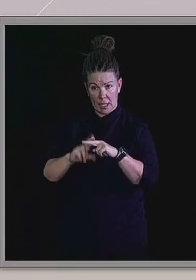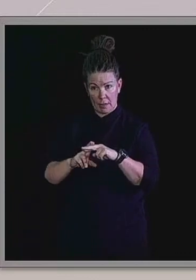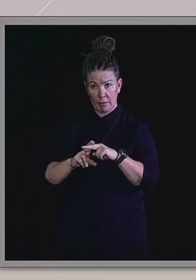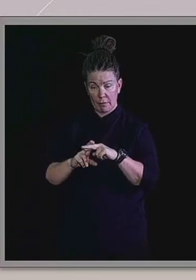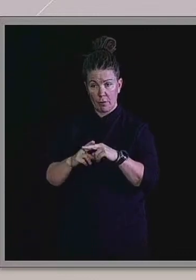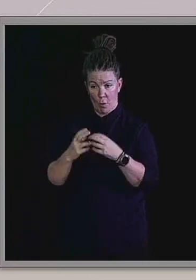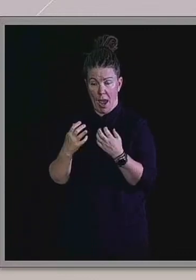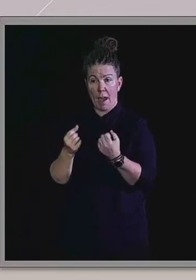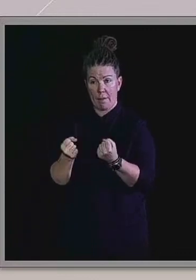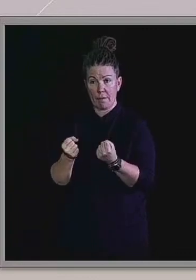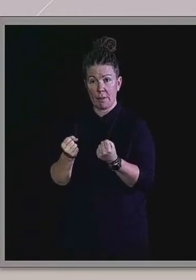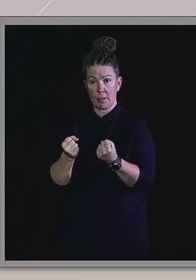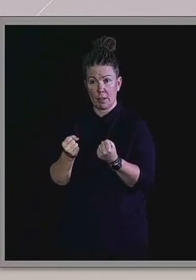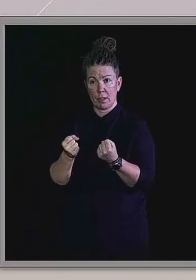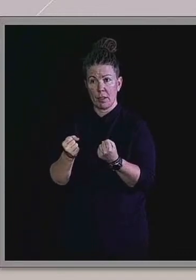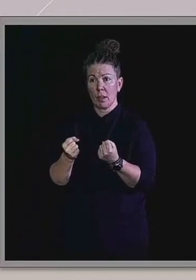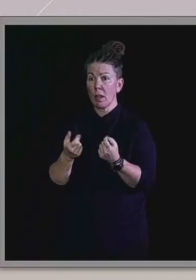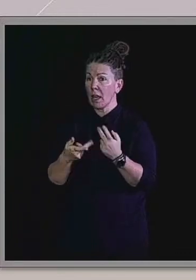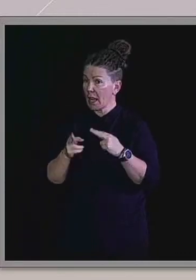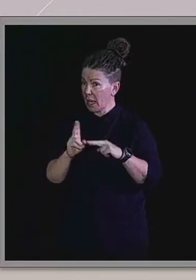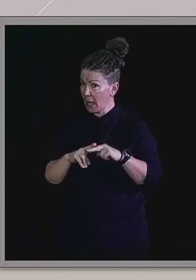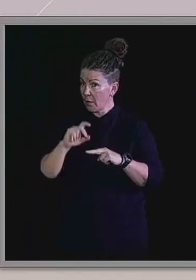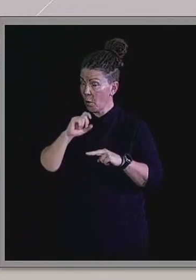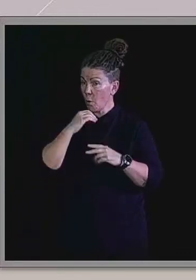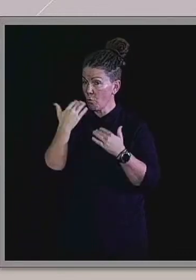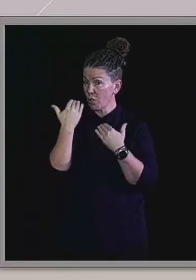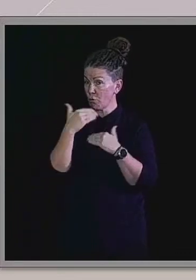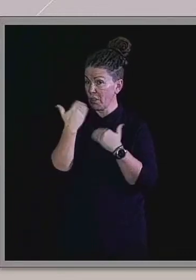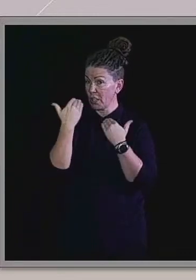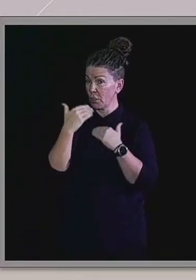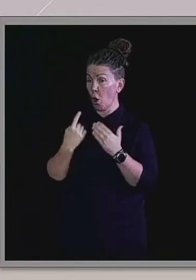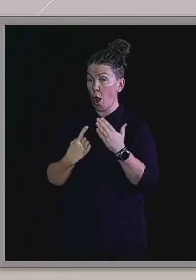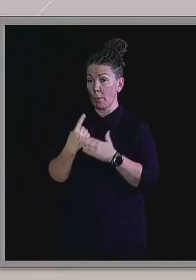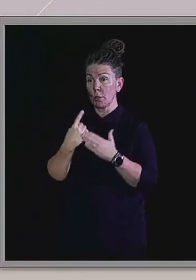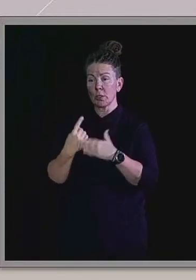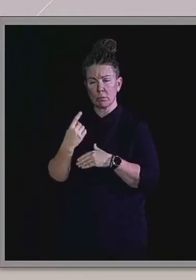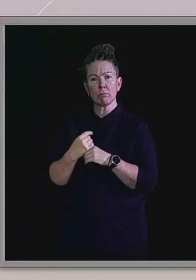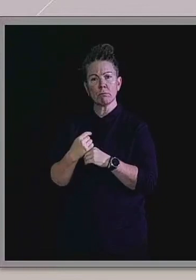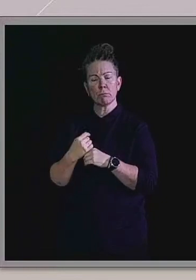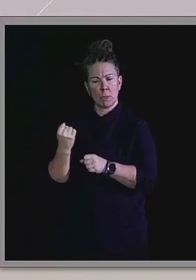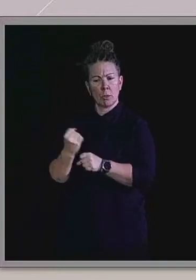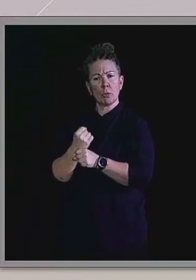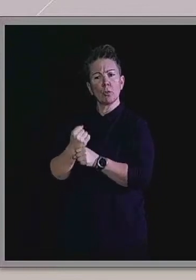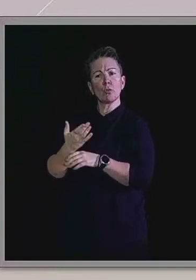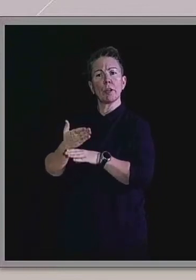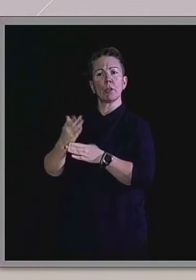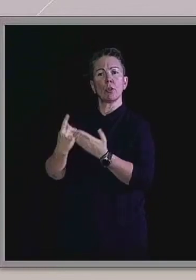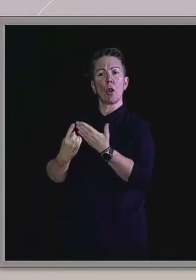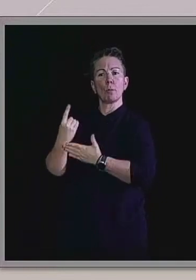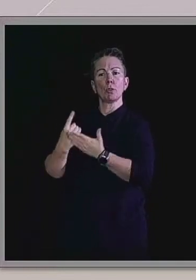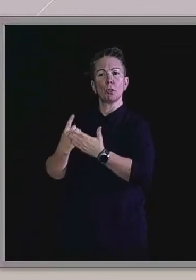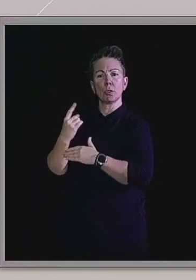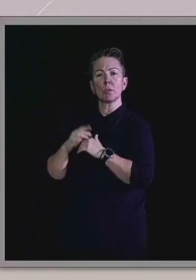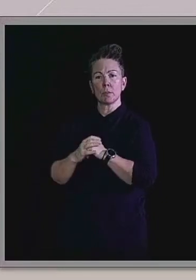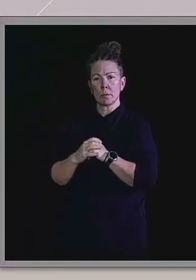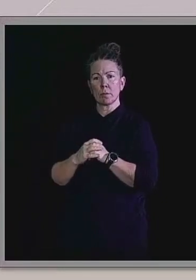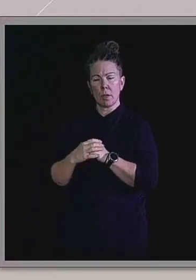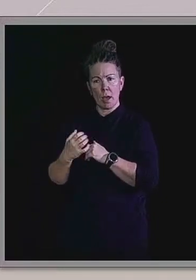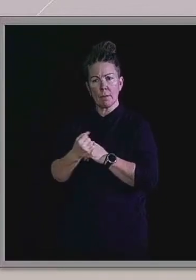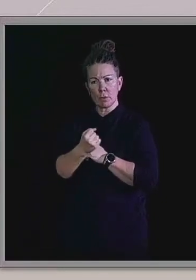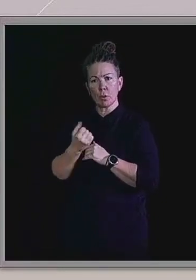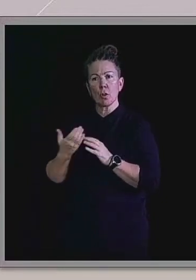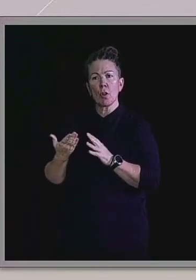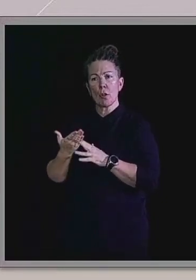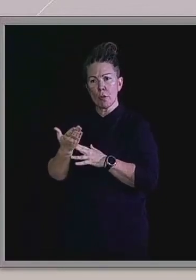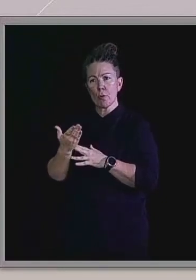always restrict you from getting the opportunities, then we can create those other opportunities through these other two portfolios, and